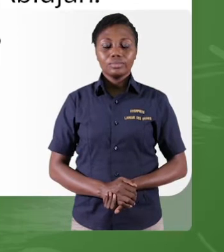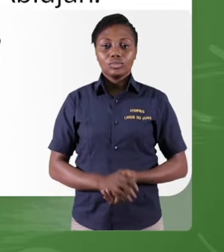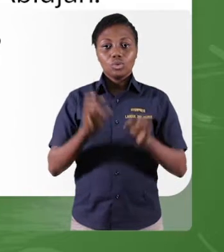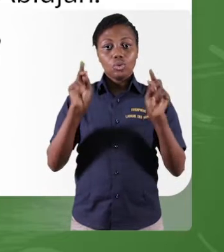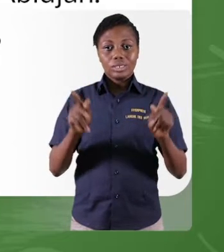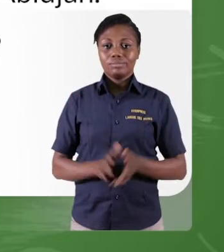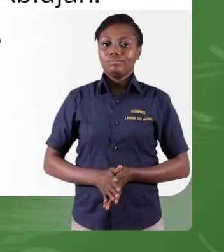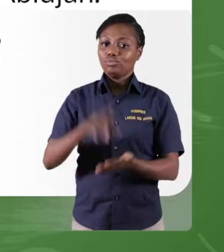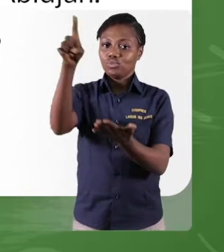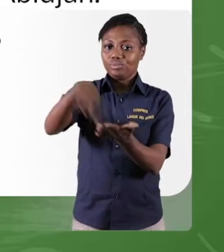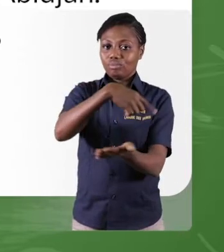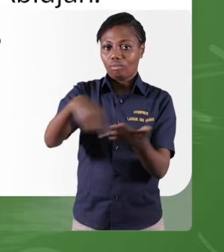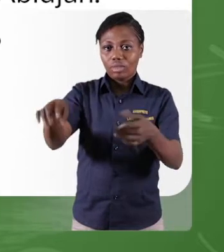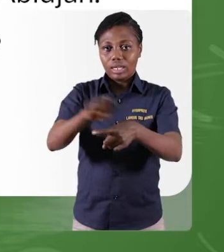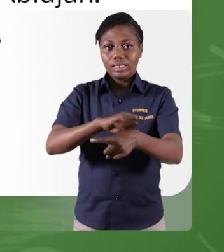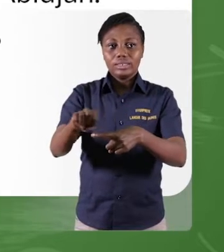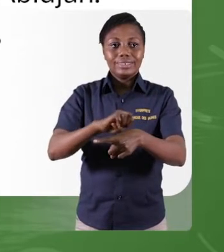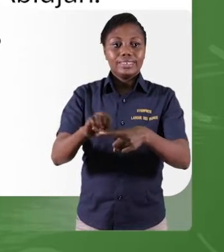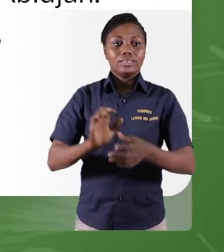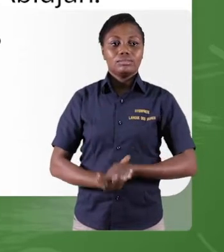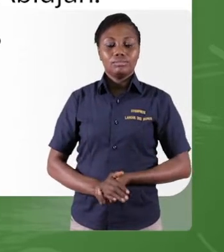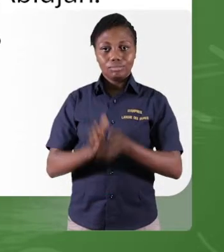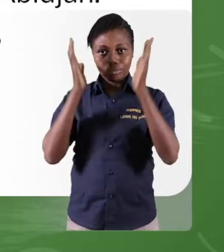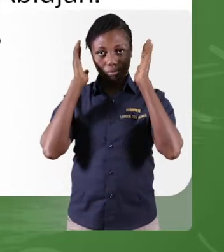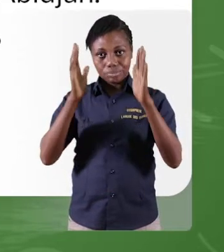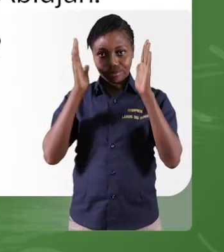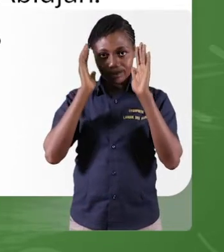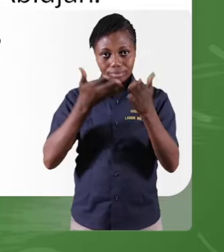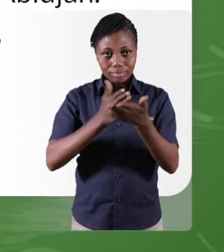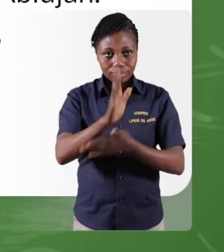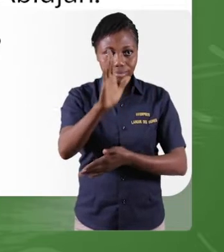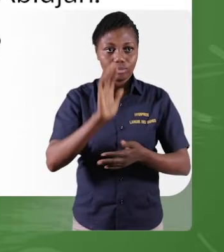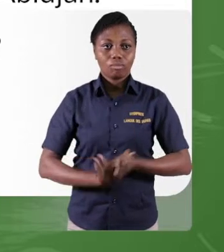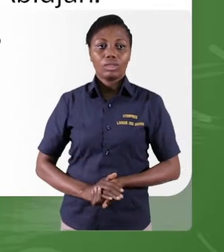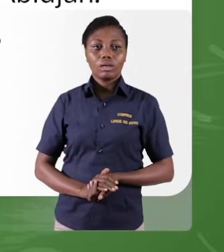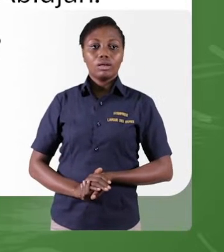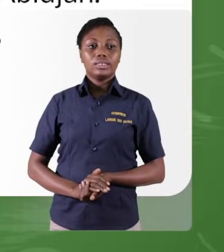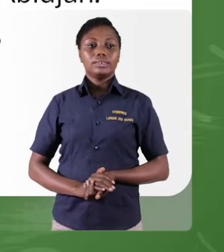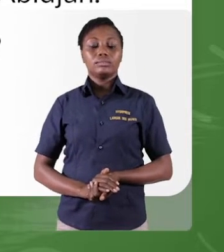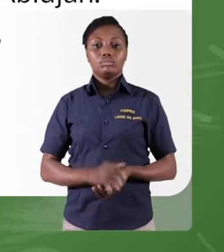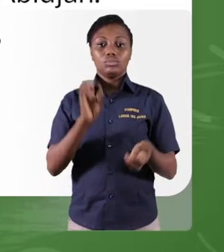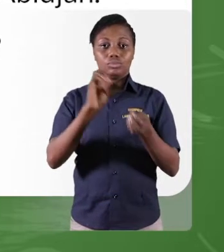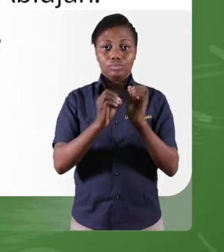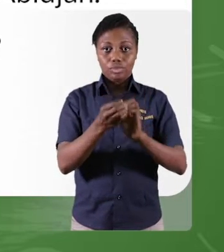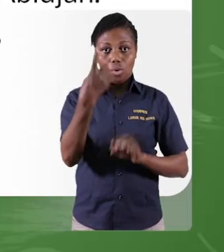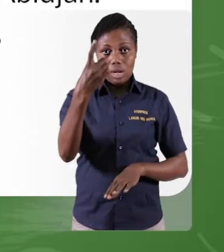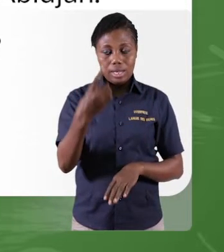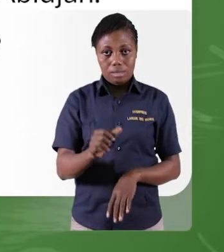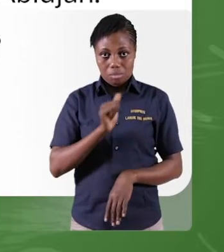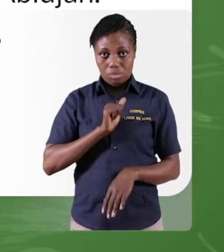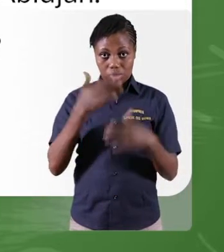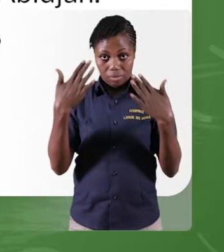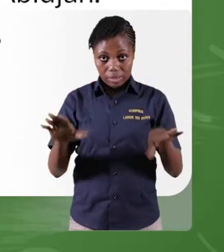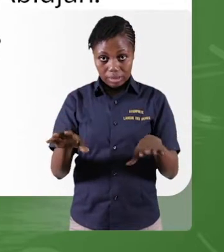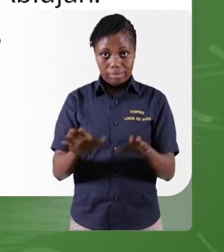Okay, now let's look at the correction of activity 2. So I told you number 1 is